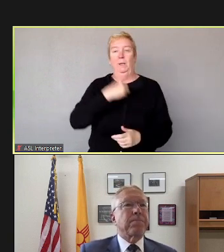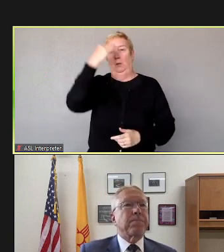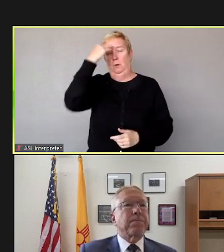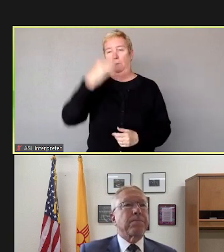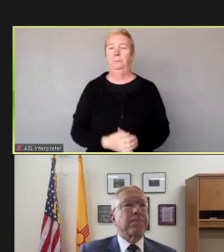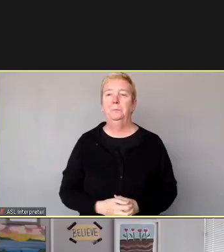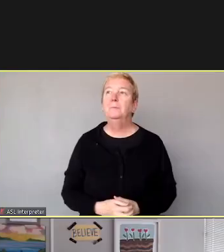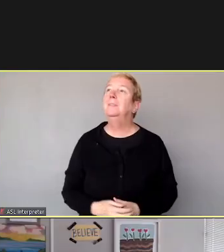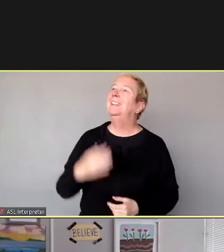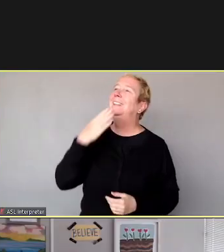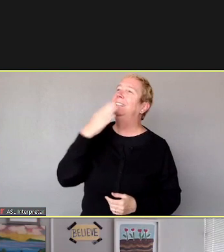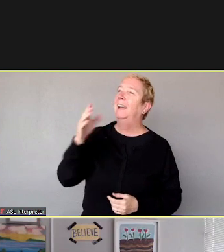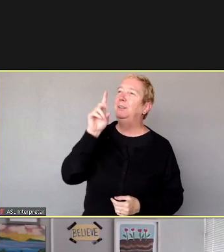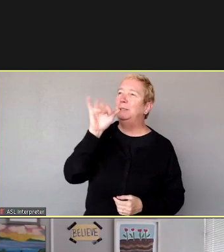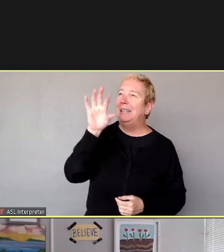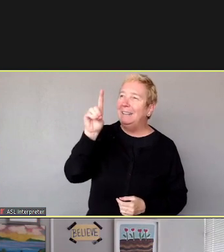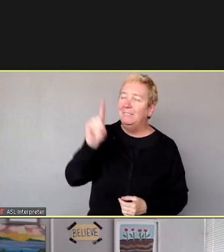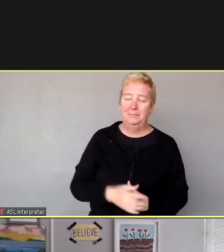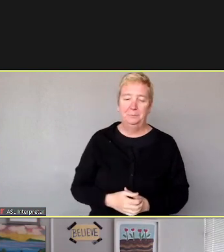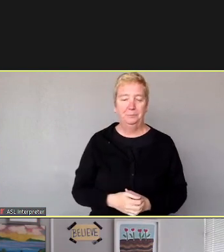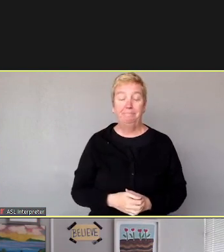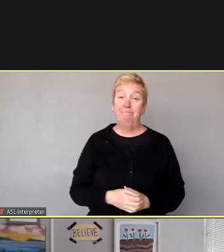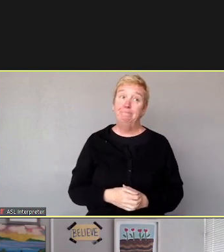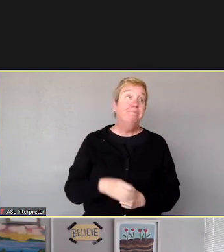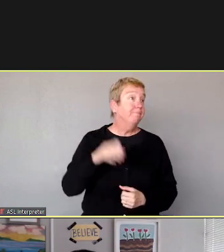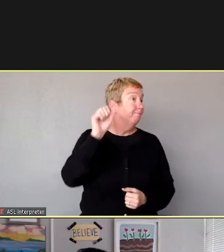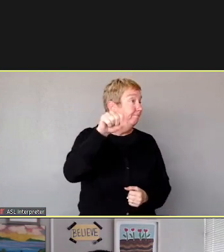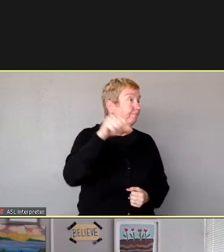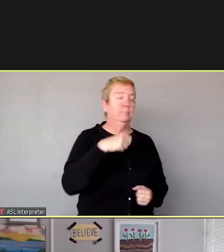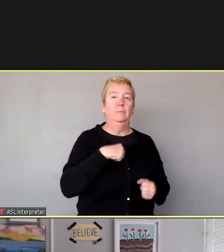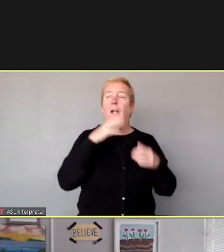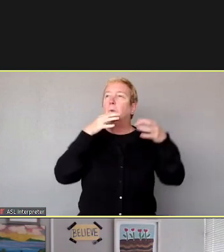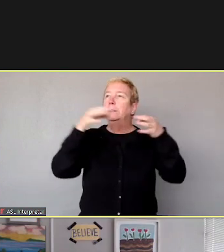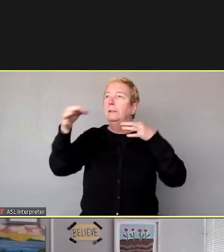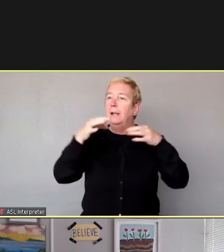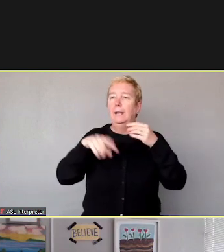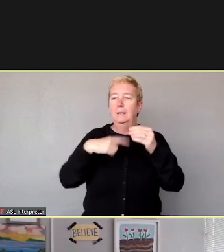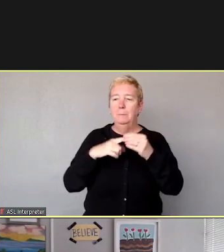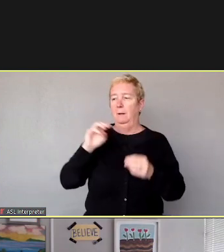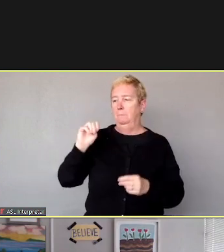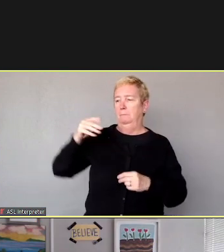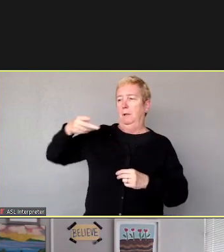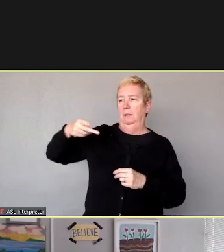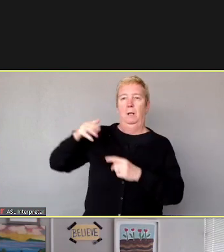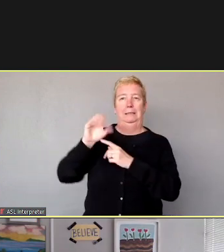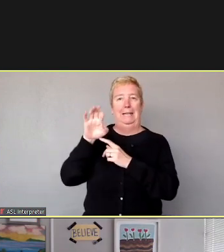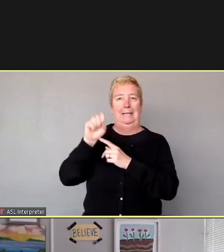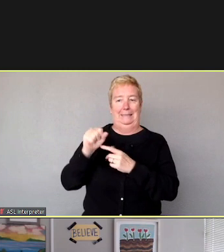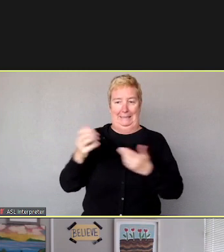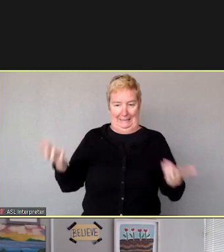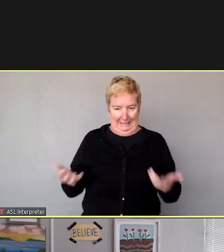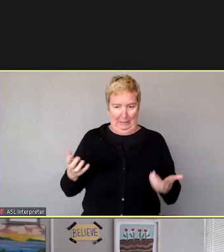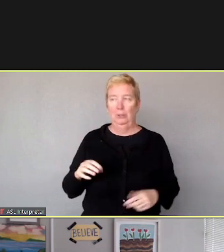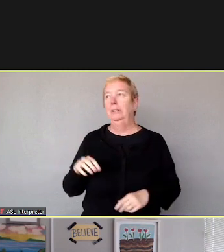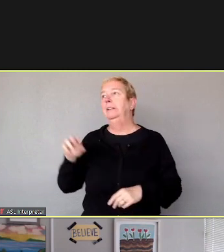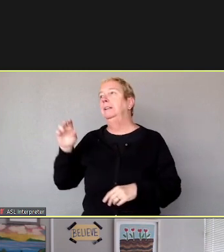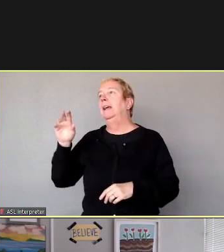you, David. Well, yes, I'm going to share a little bit about monkeypox cases right now in the US and New